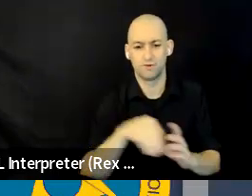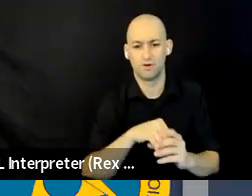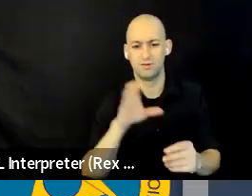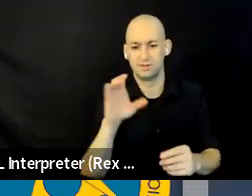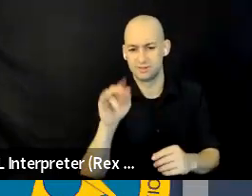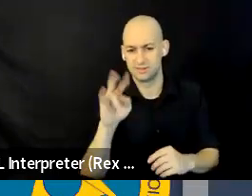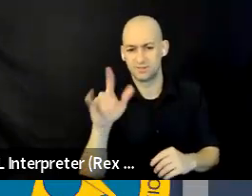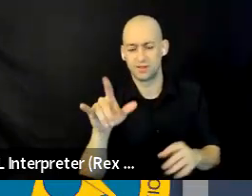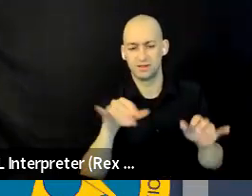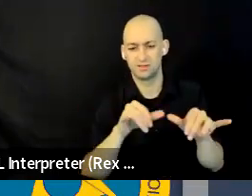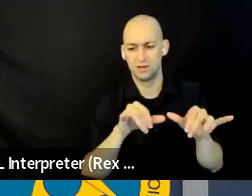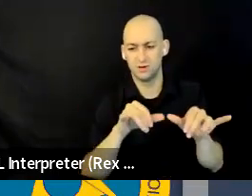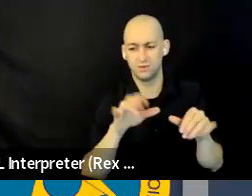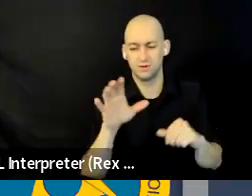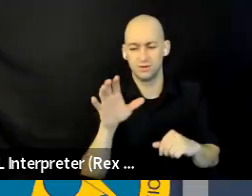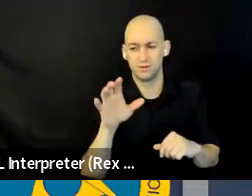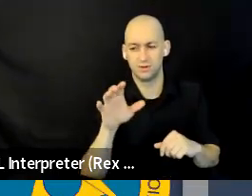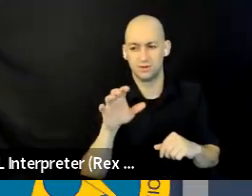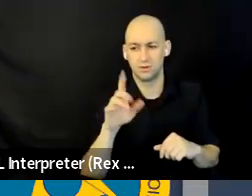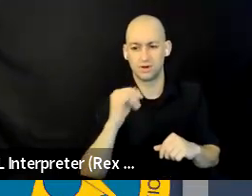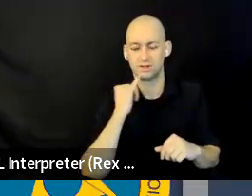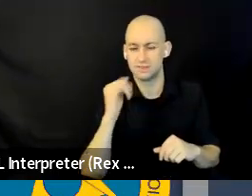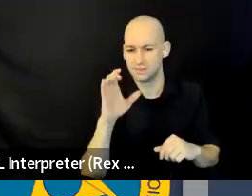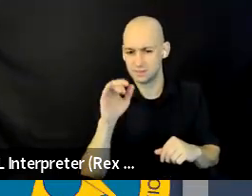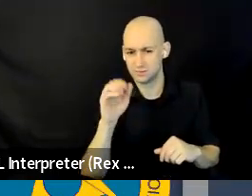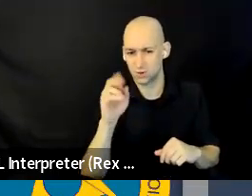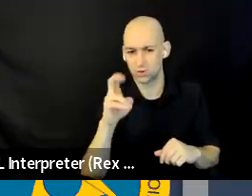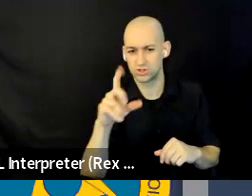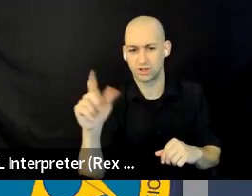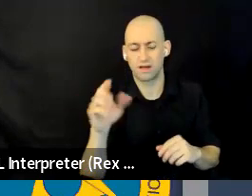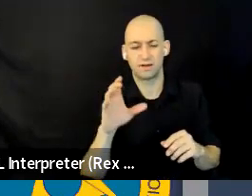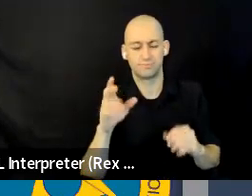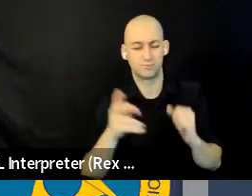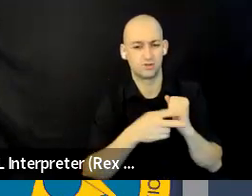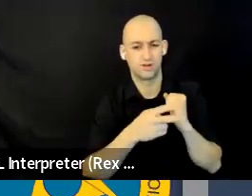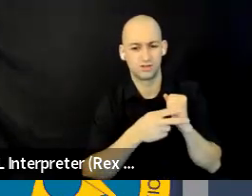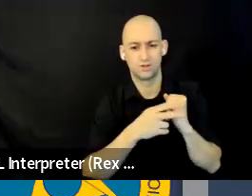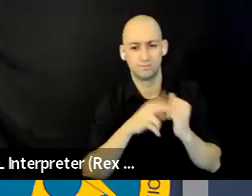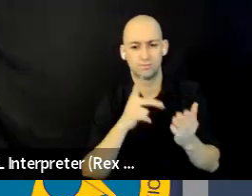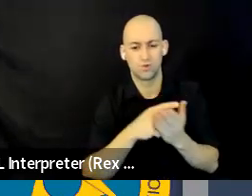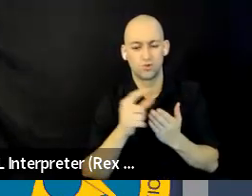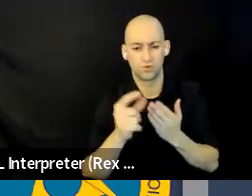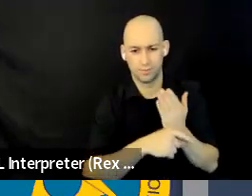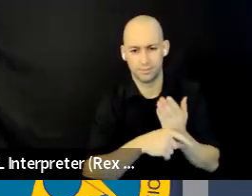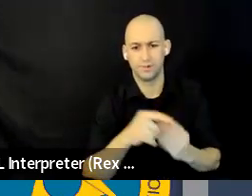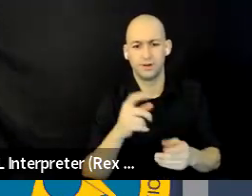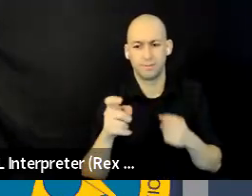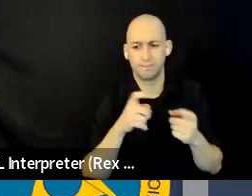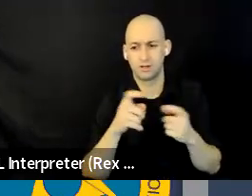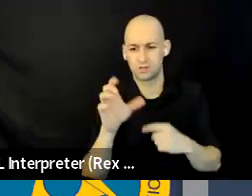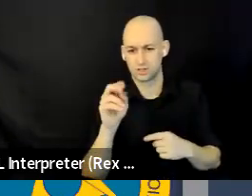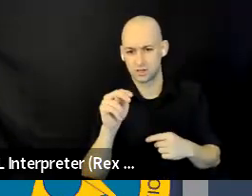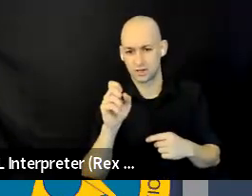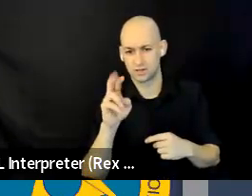engineers. One is the Coachella Valley Conservation Commission, where we manage a conservation area involving sand